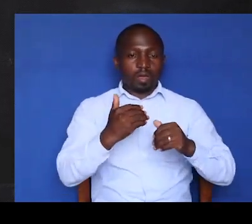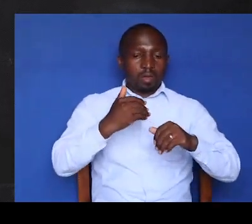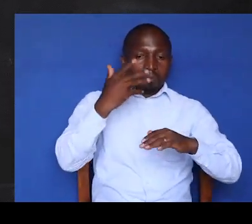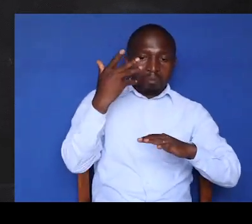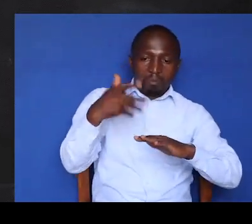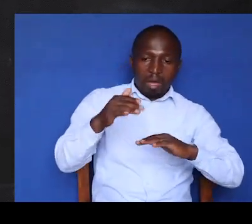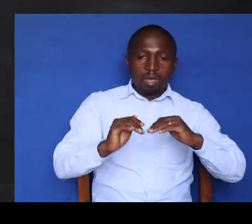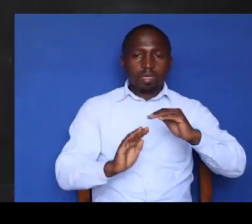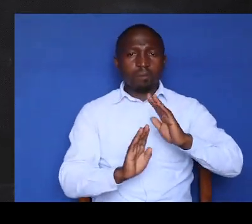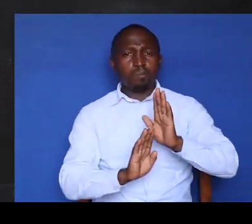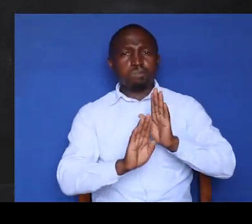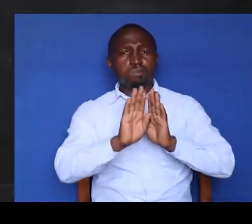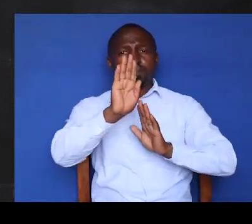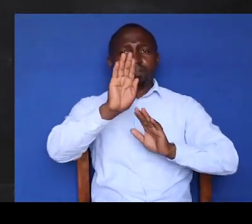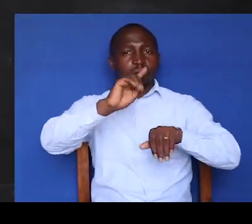water.